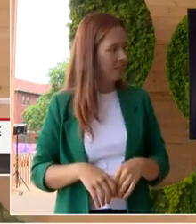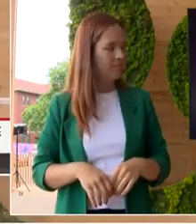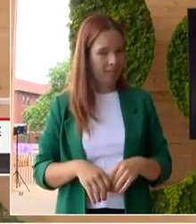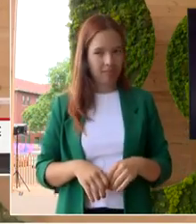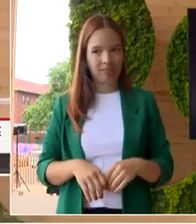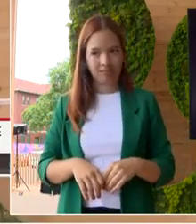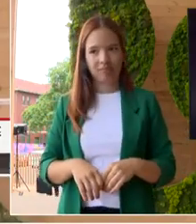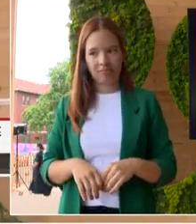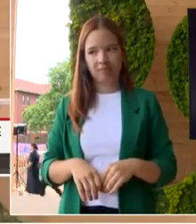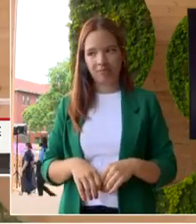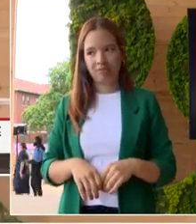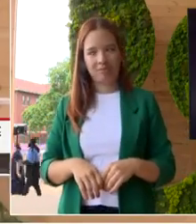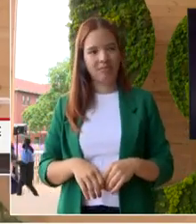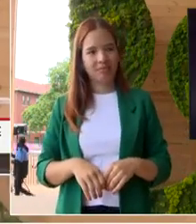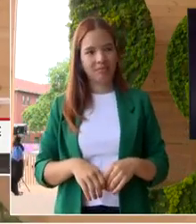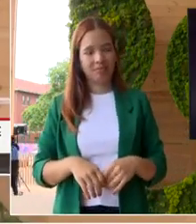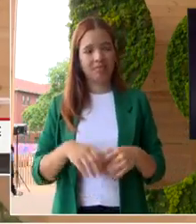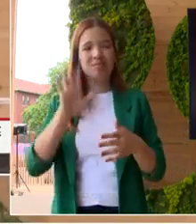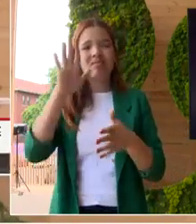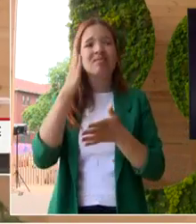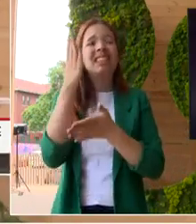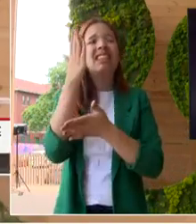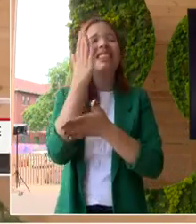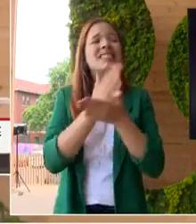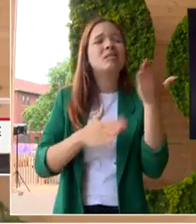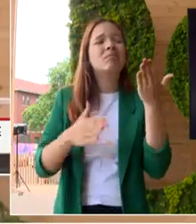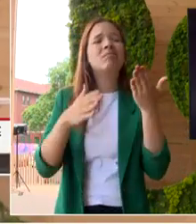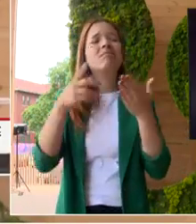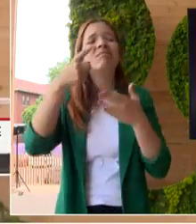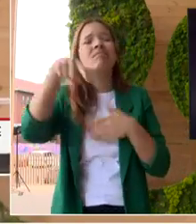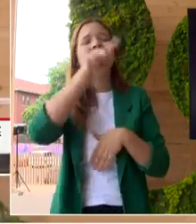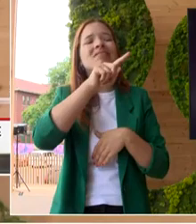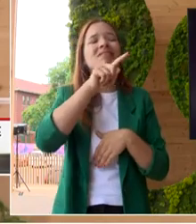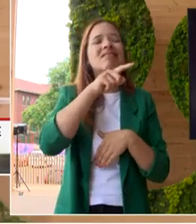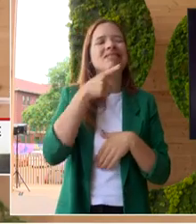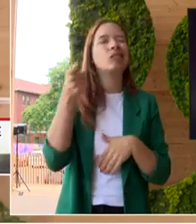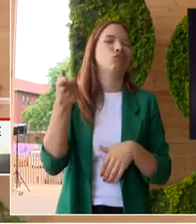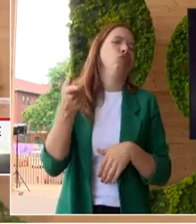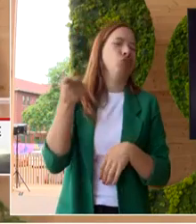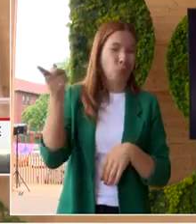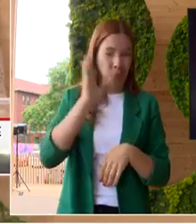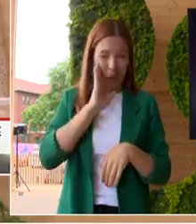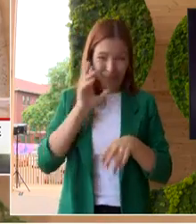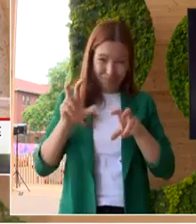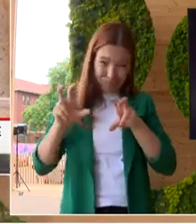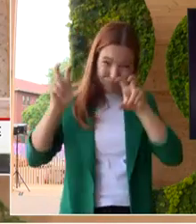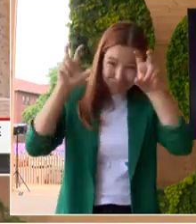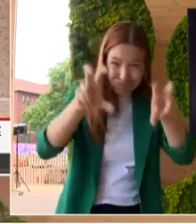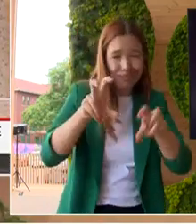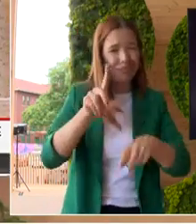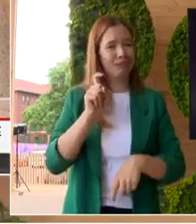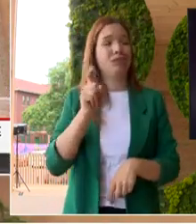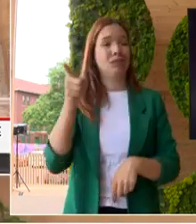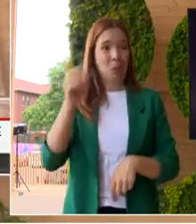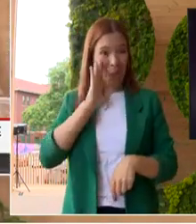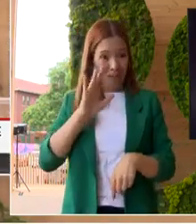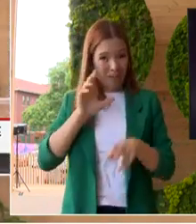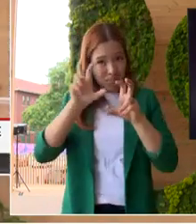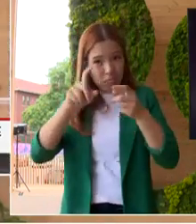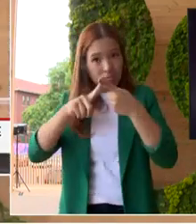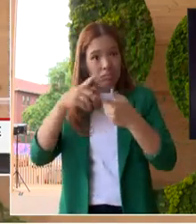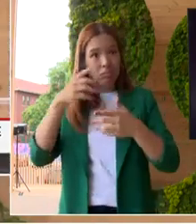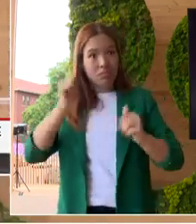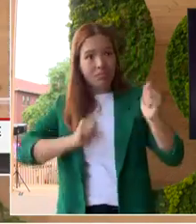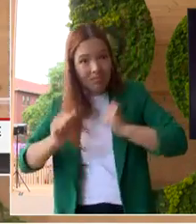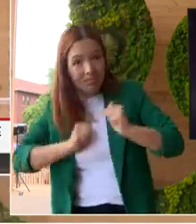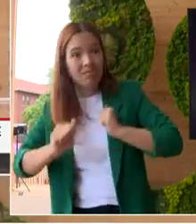Some people didn't think that we should invest in a world-class sports and entertainment facility in Ward 8.